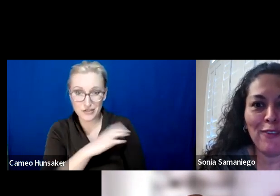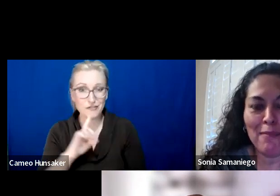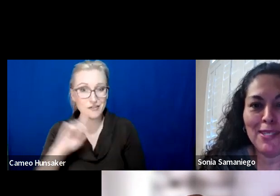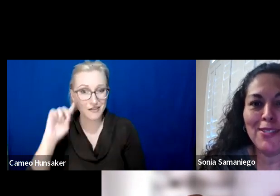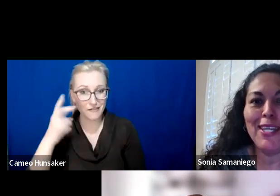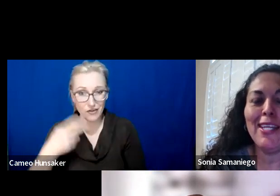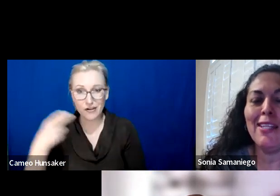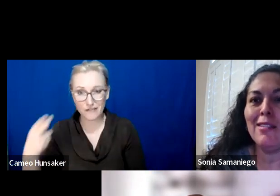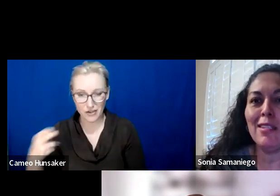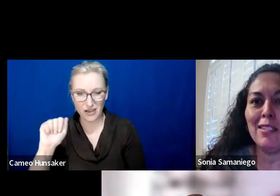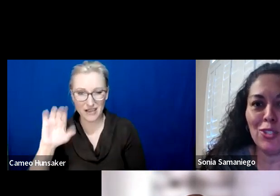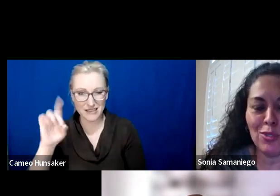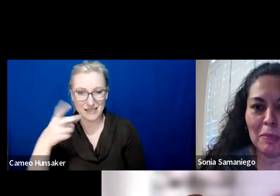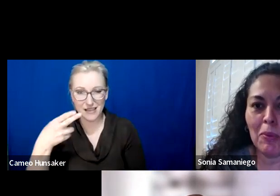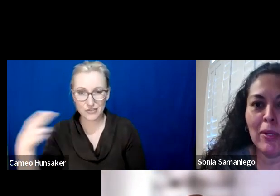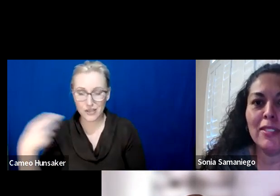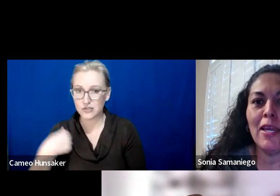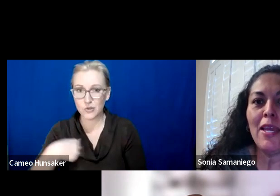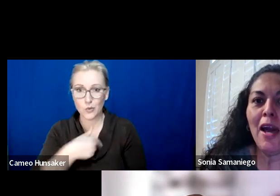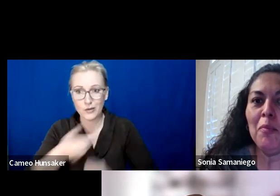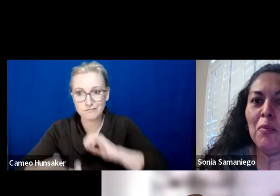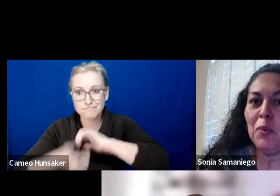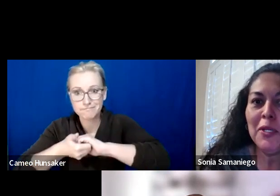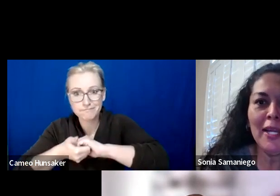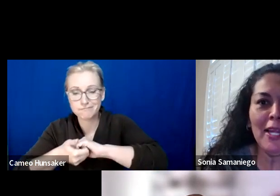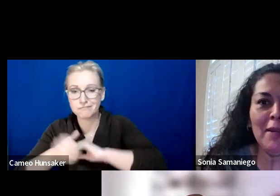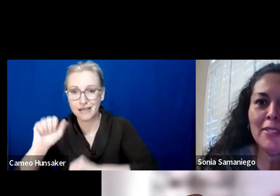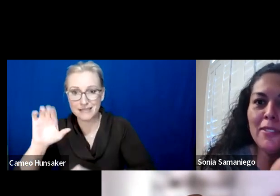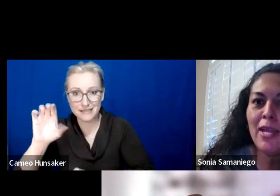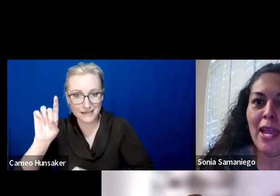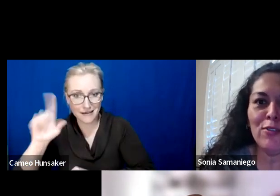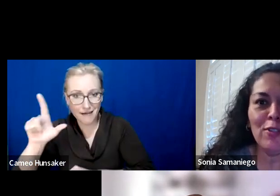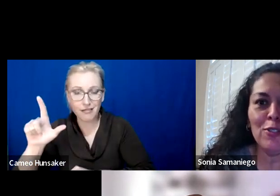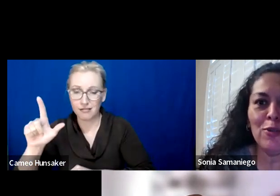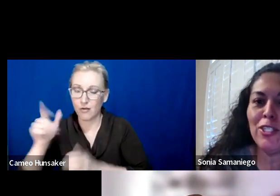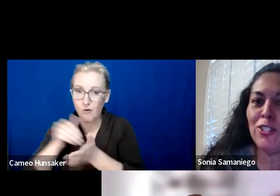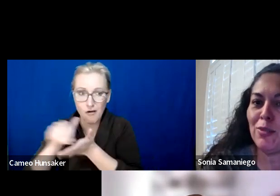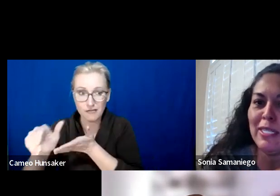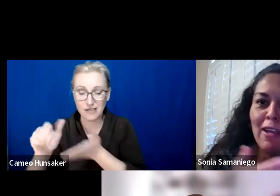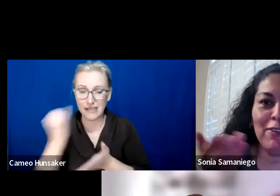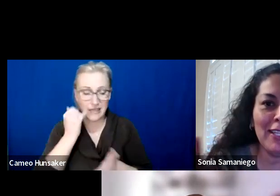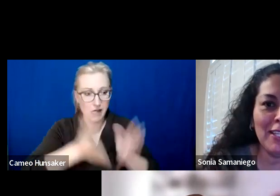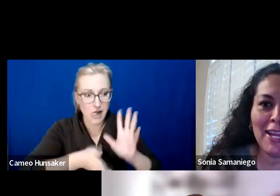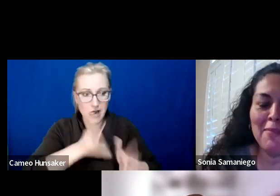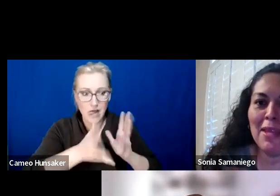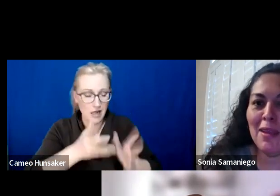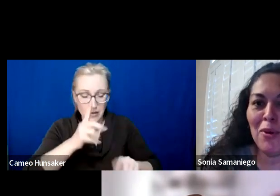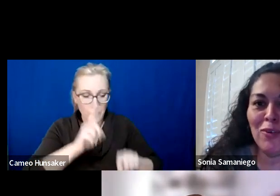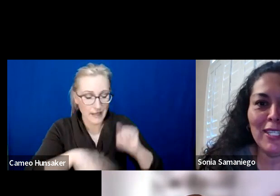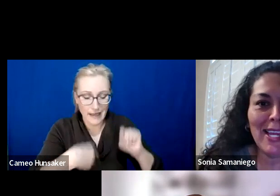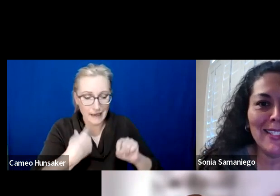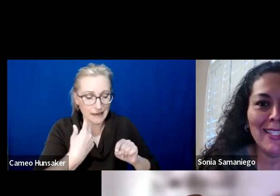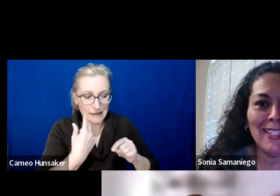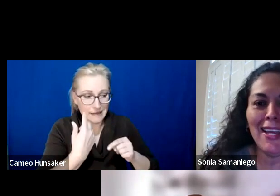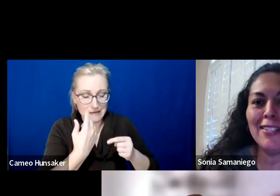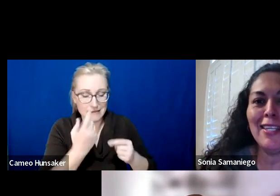to make sure our families are getting this additional support. When we're not able to answer those questions, we definitely recommend